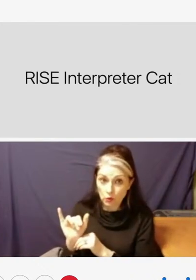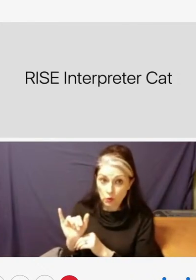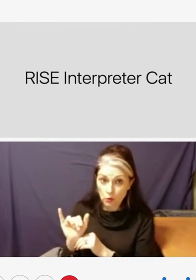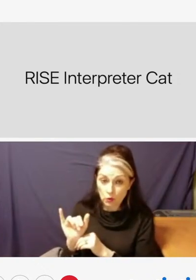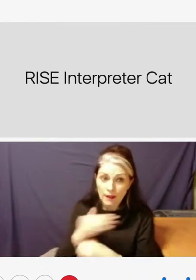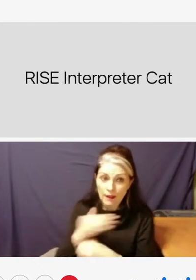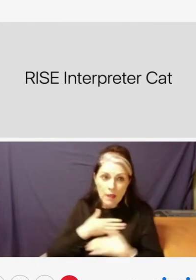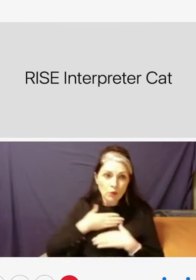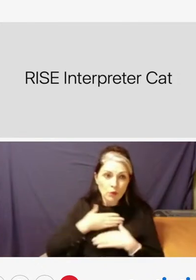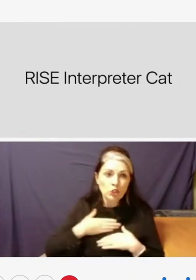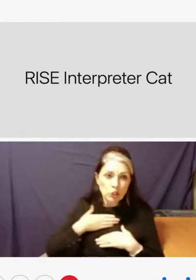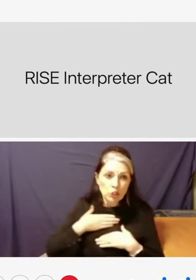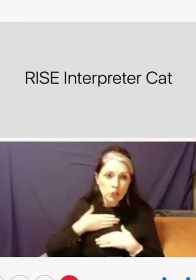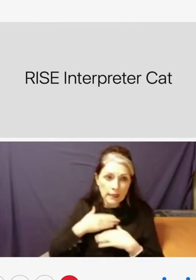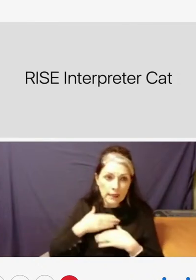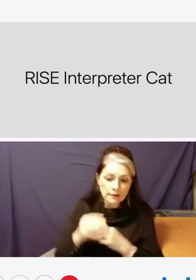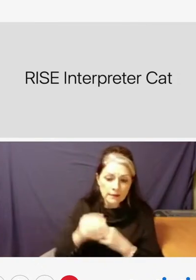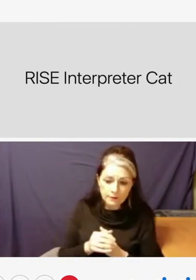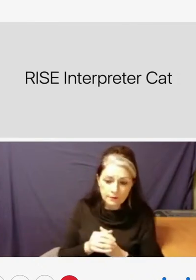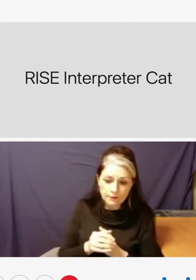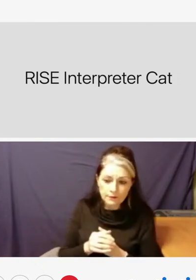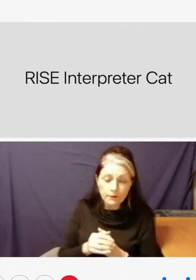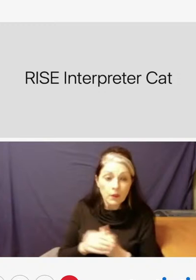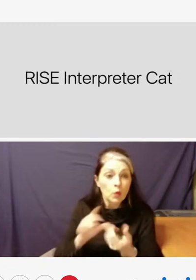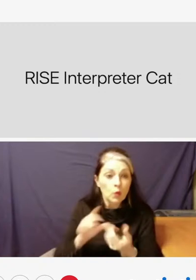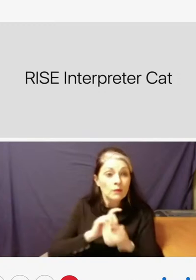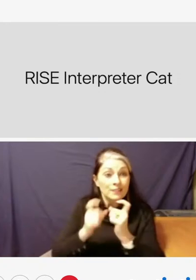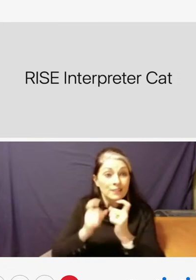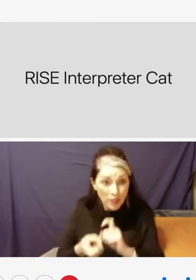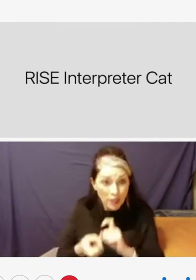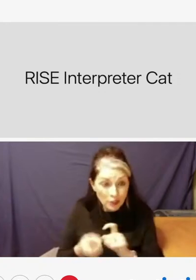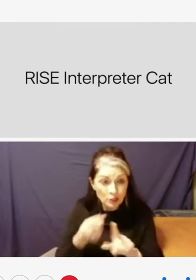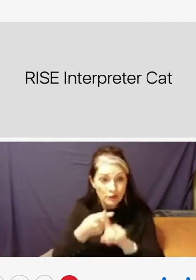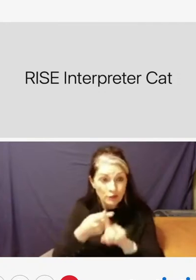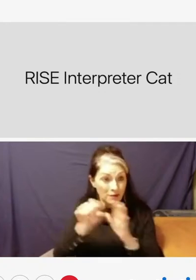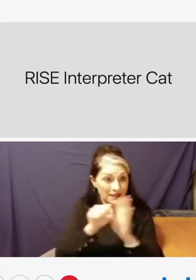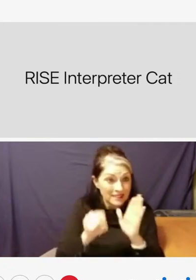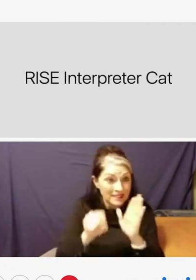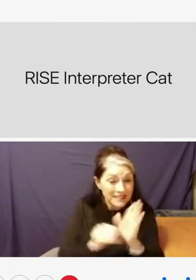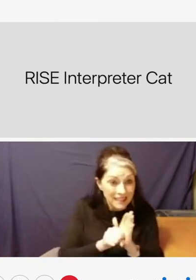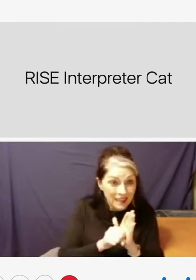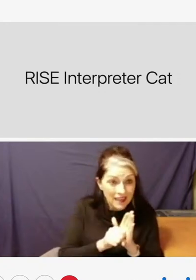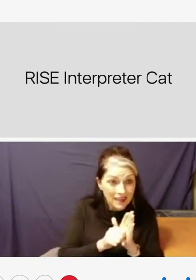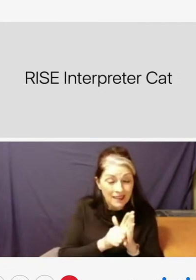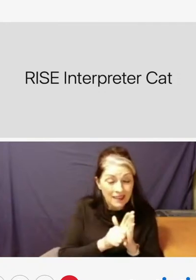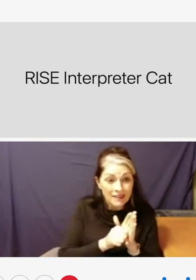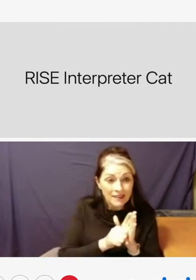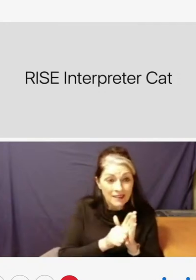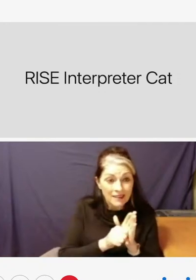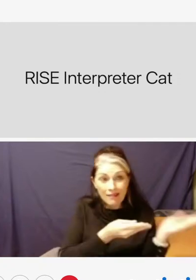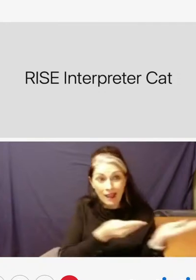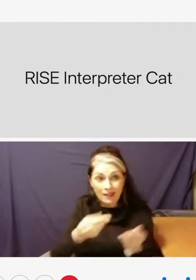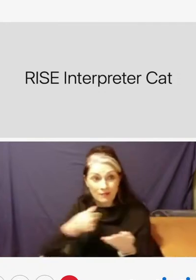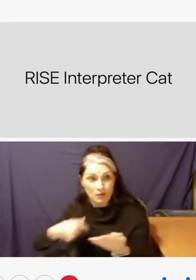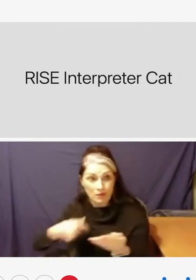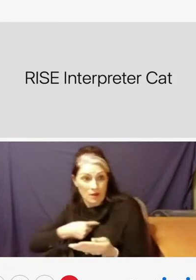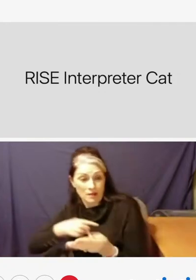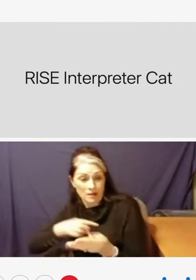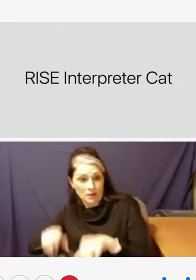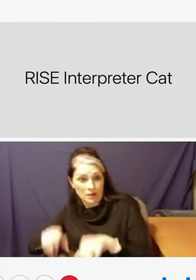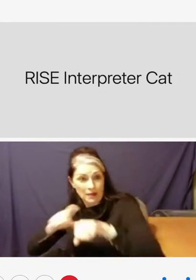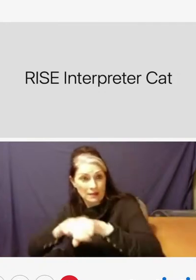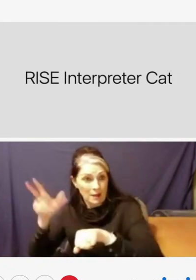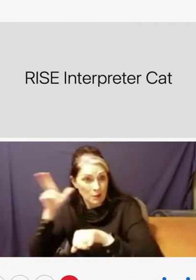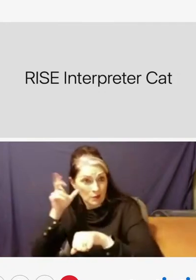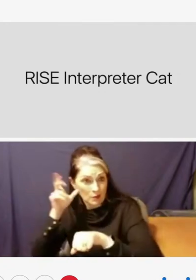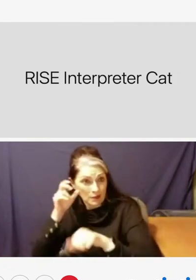fact that you know when these changes come down from the state we really take the time to listen to our uh people at the